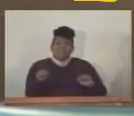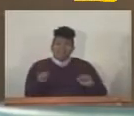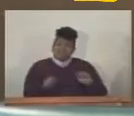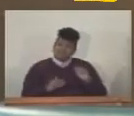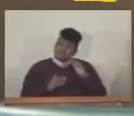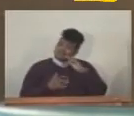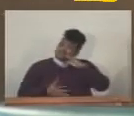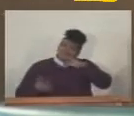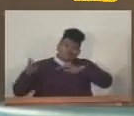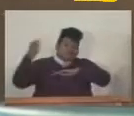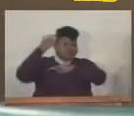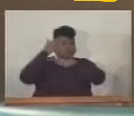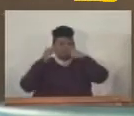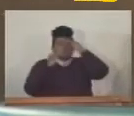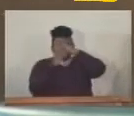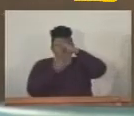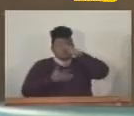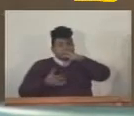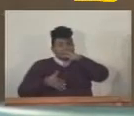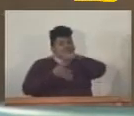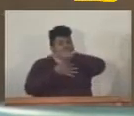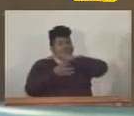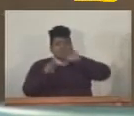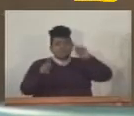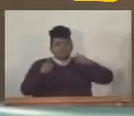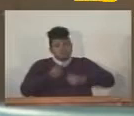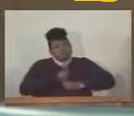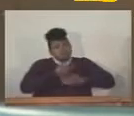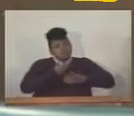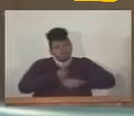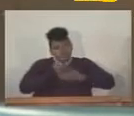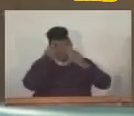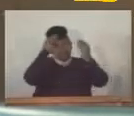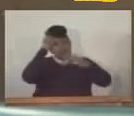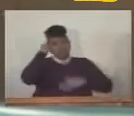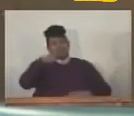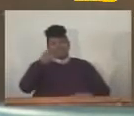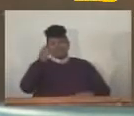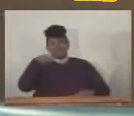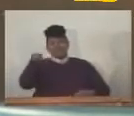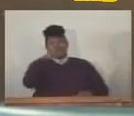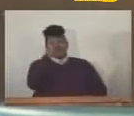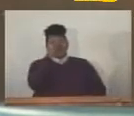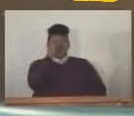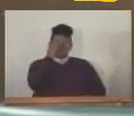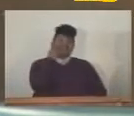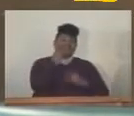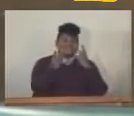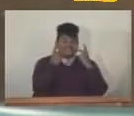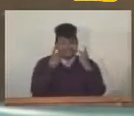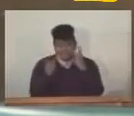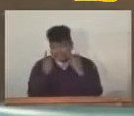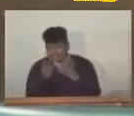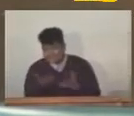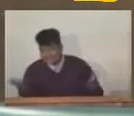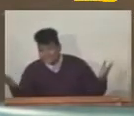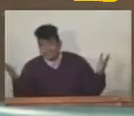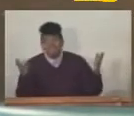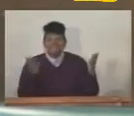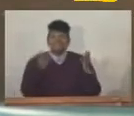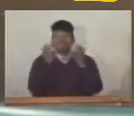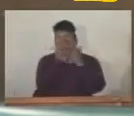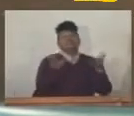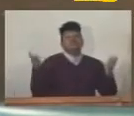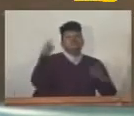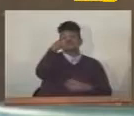all, people must come forward with information. Many of you have heard or seen things, the nature of which you do